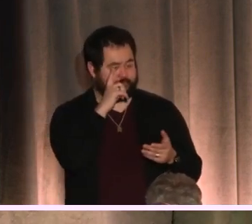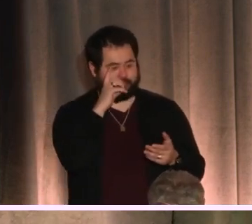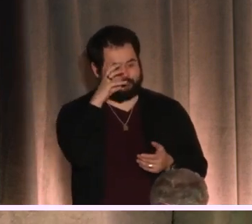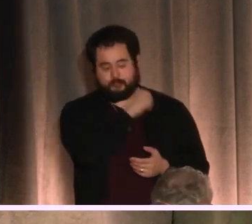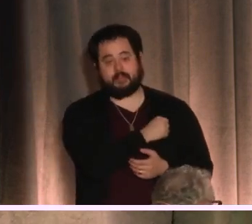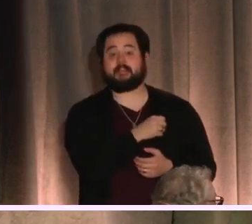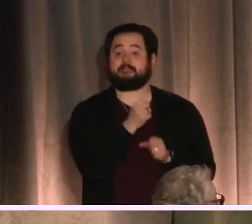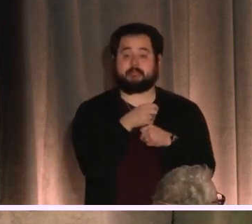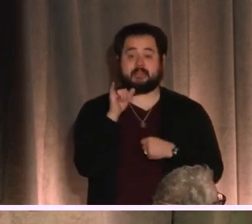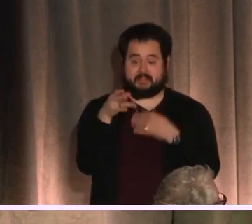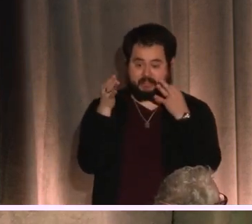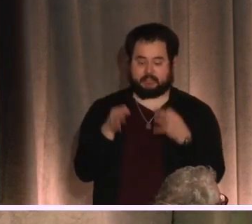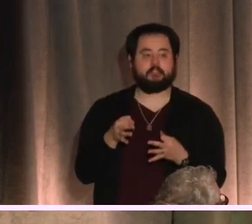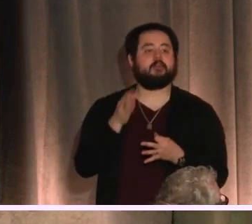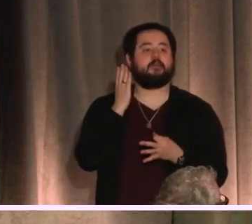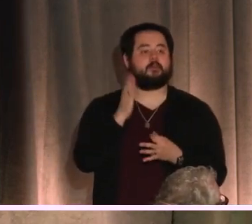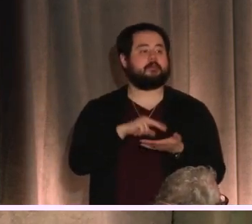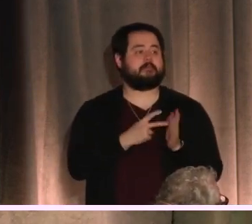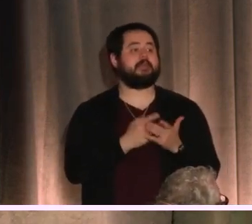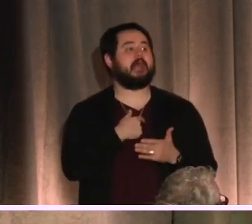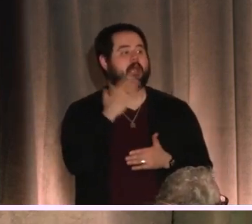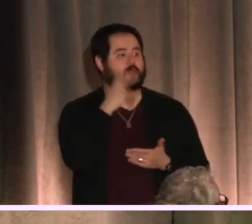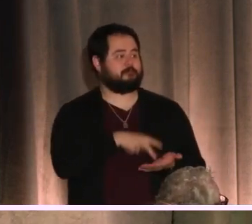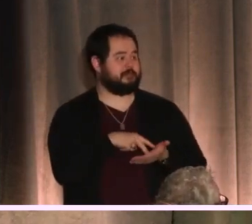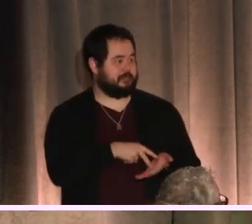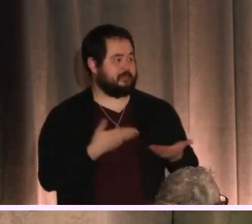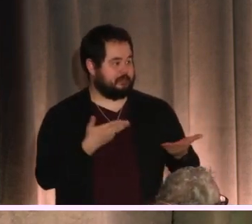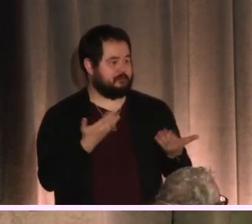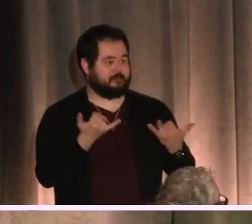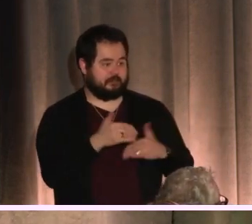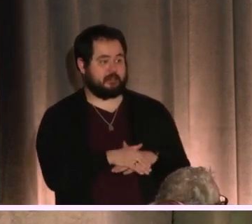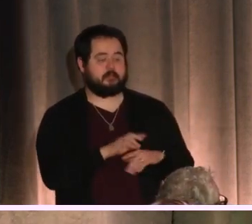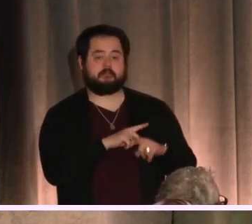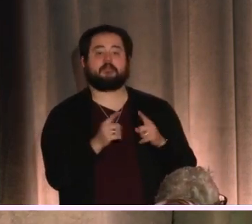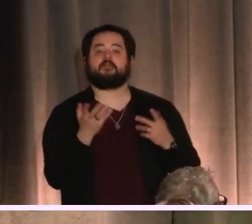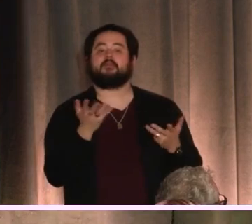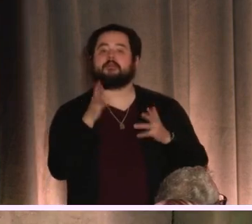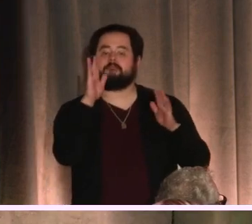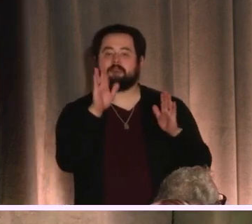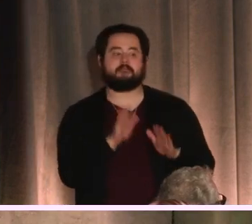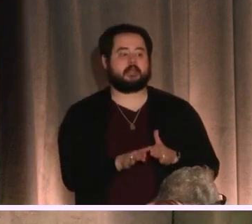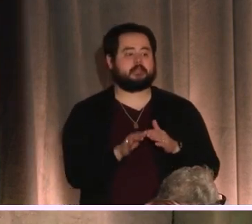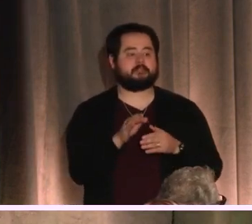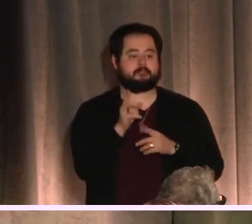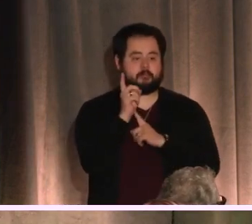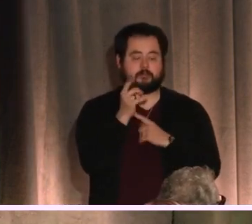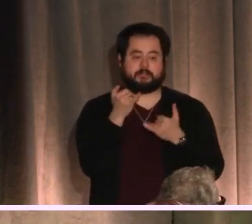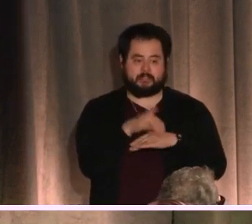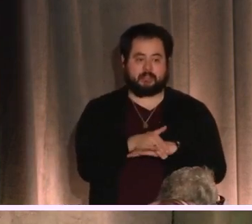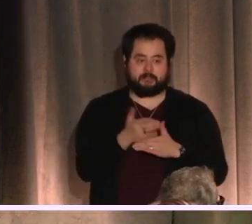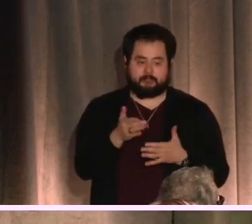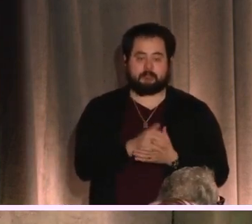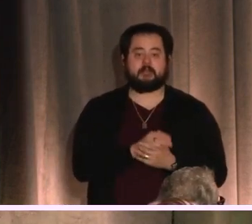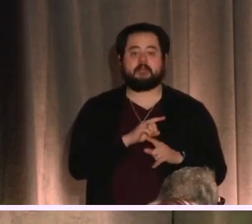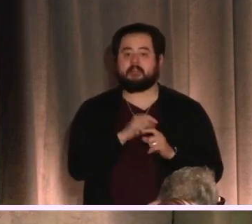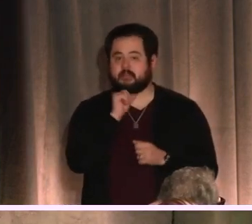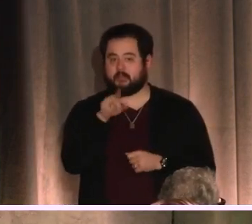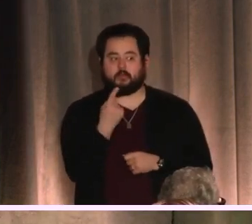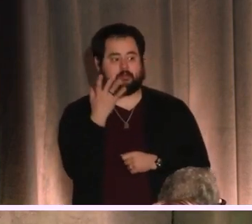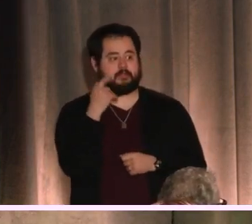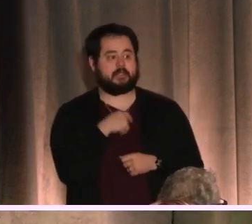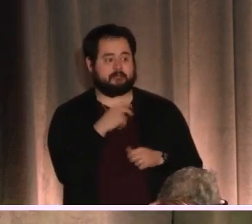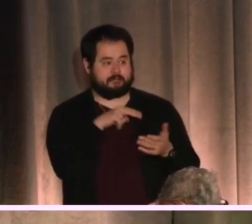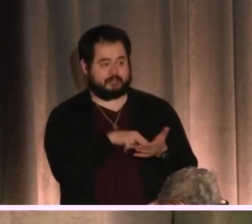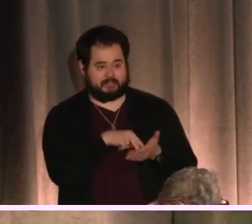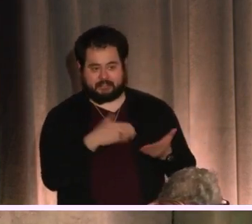choice would eventually lead to me standing here tonight. But what a great moment tonight is, and not just because I get to stand here and hold an award, but